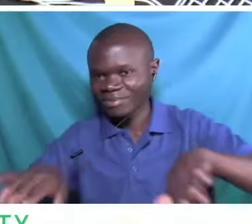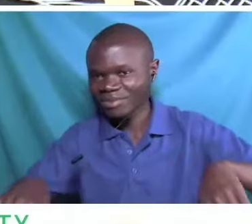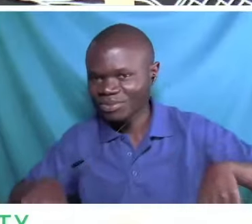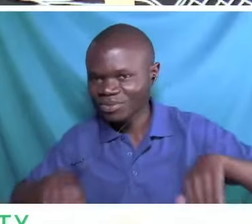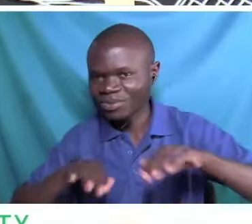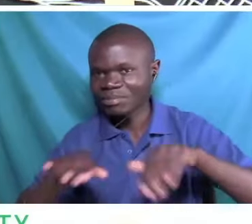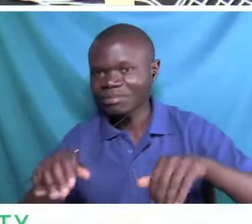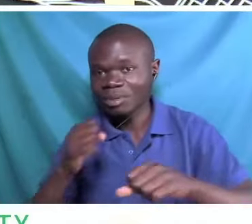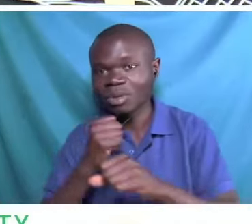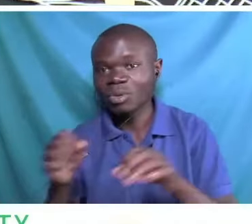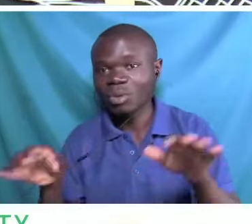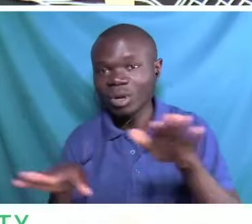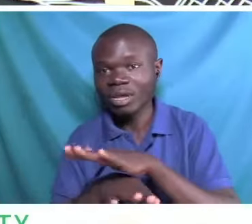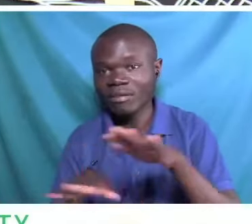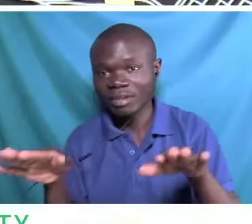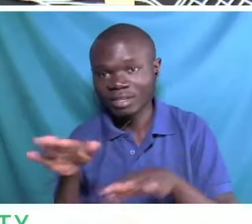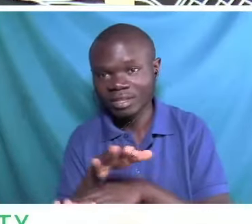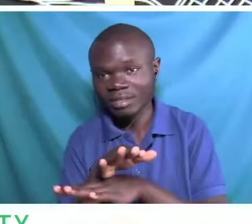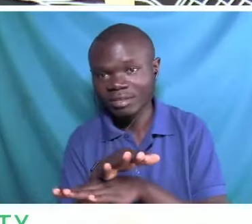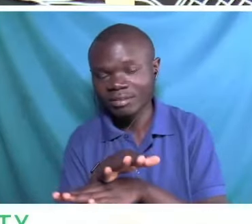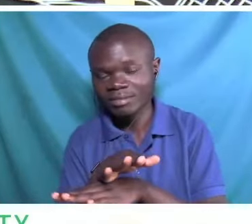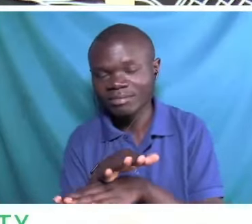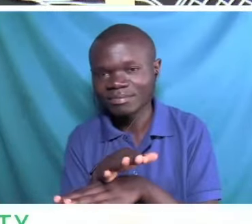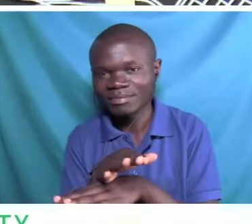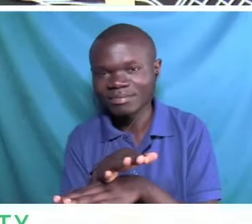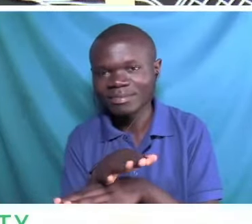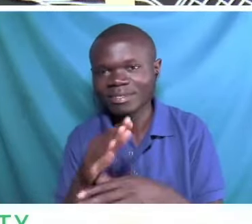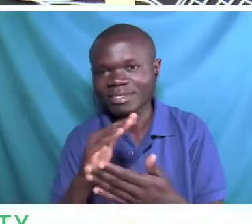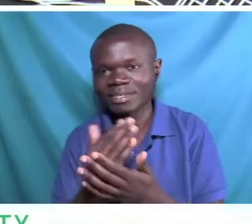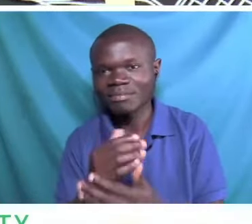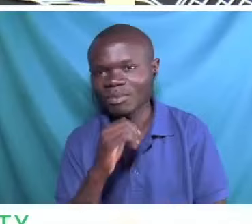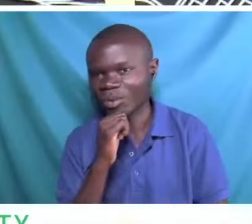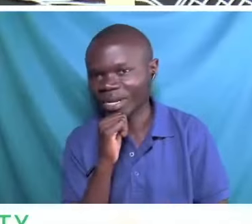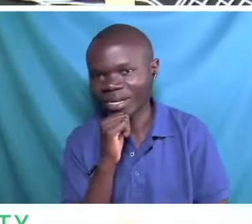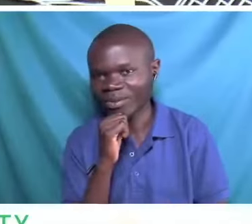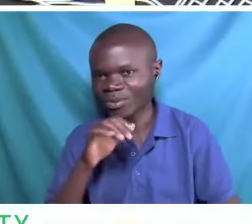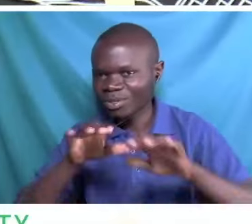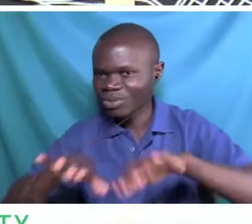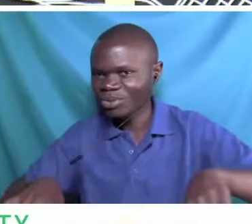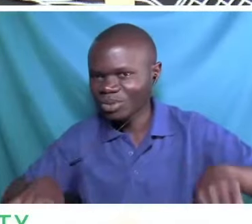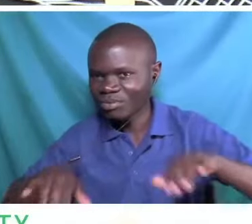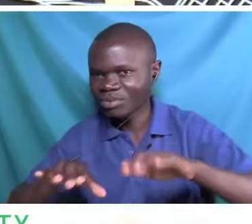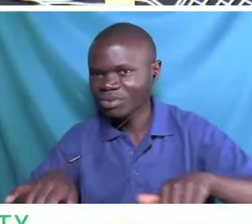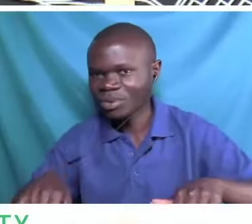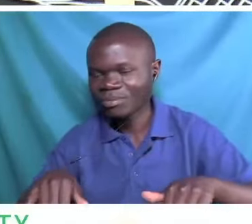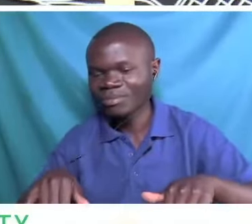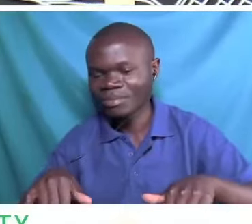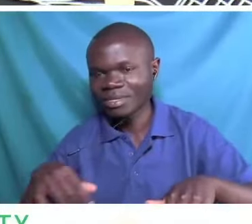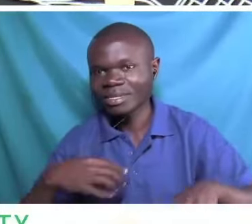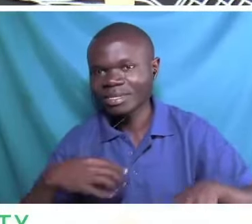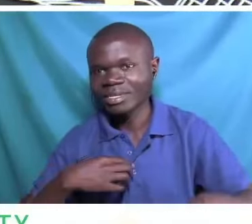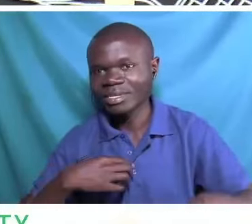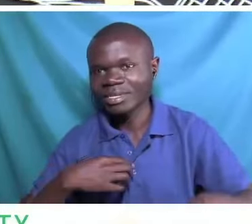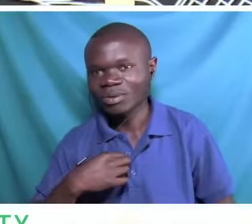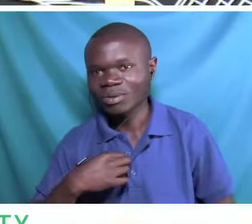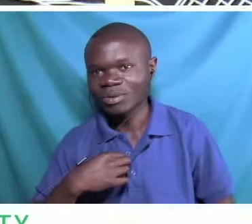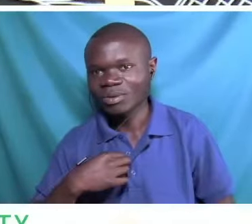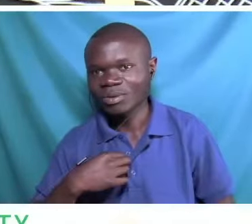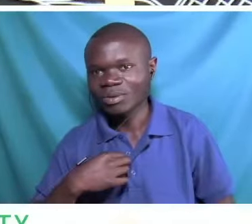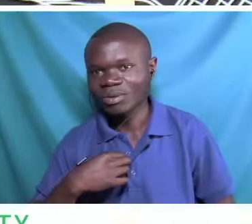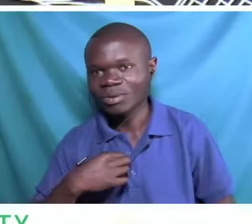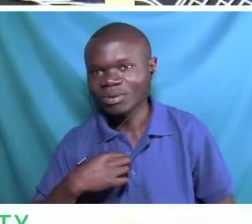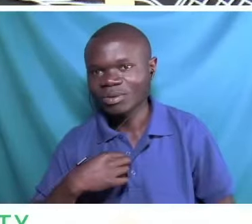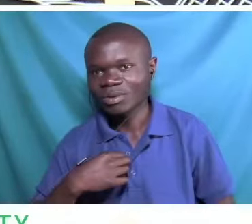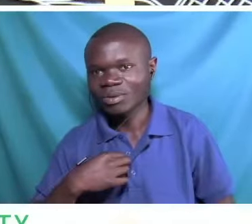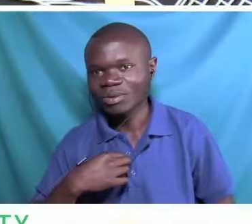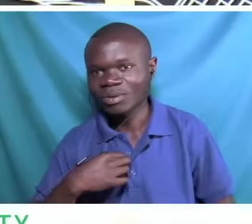Hallelujah. Some of you wonder, does he swim in these clothes? No, hallelujah. But we had a good time. I had a very,